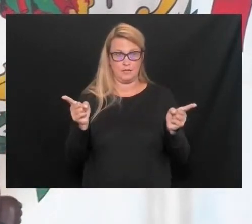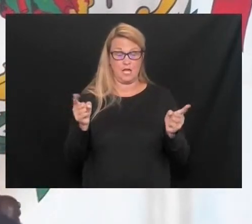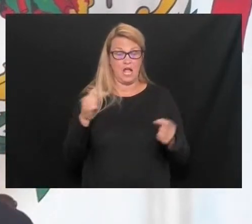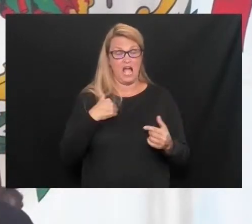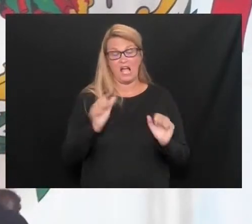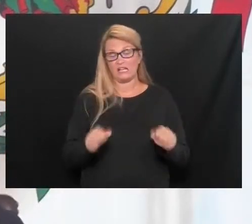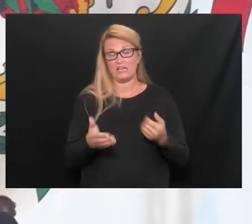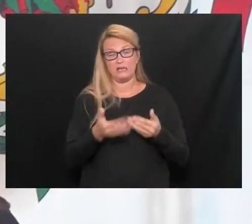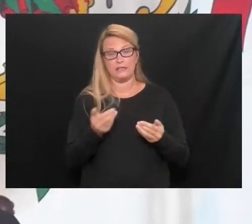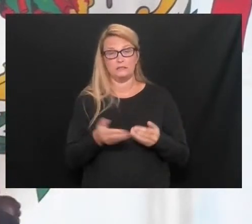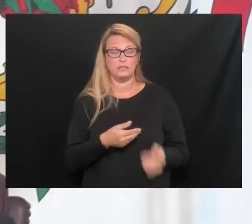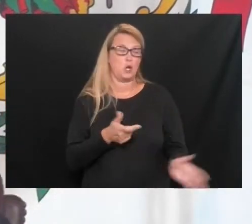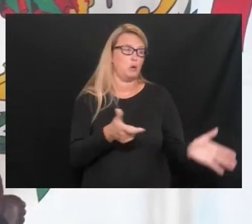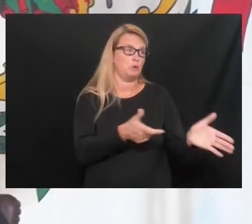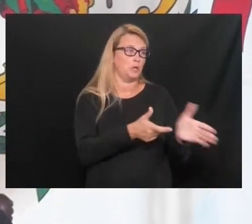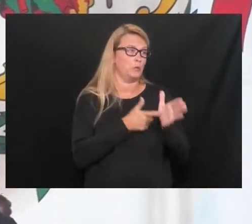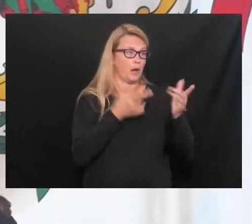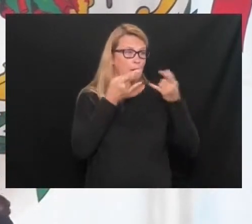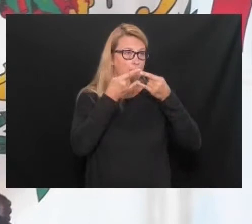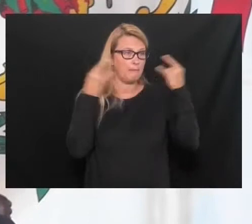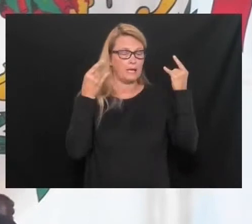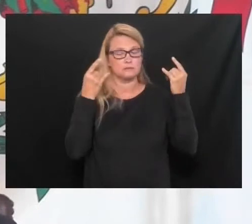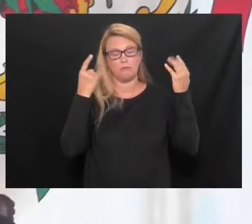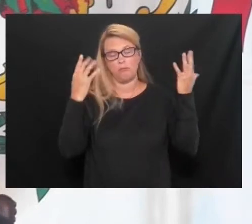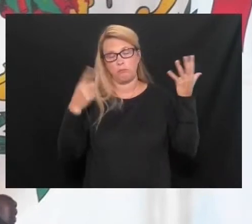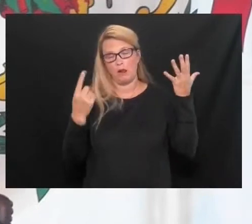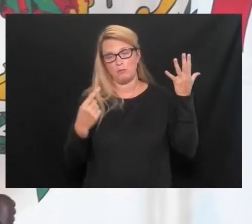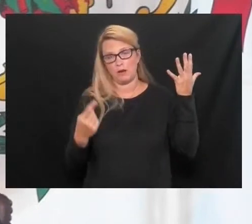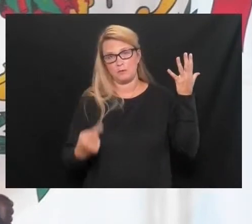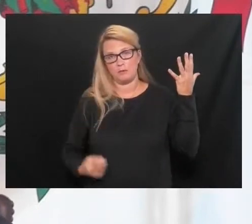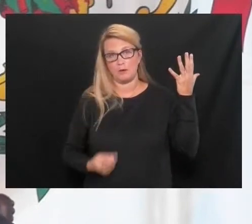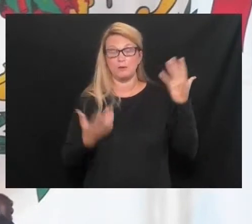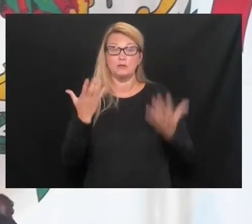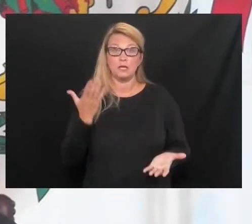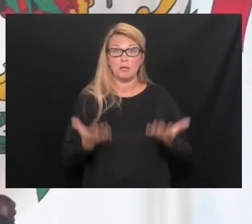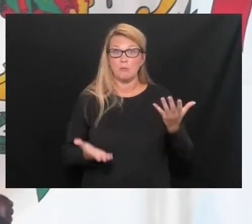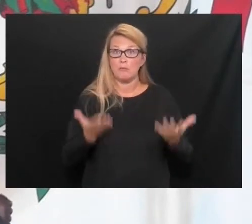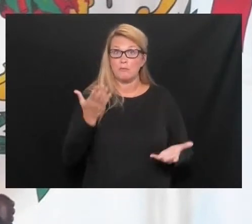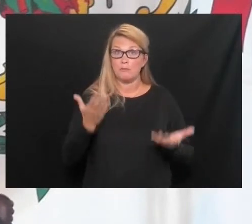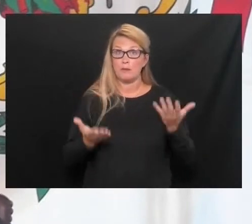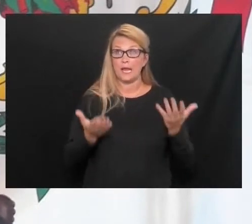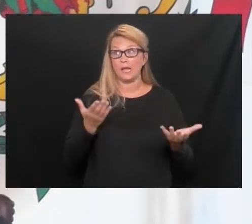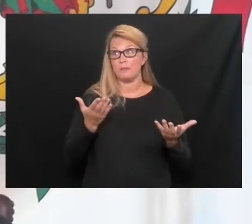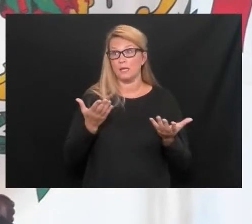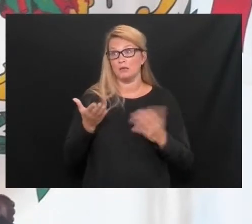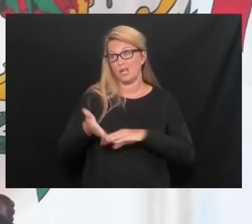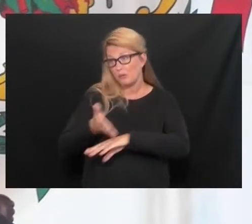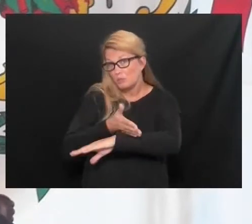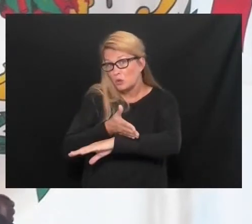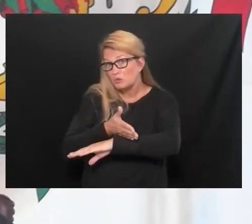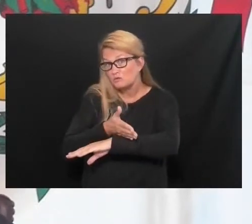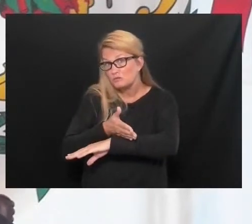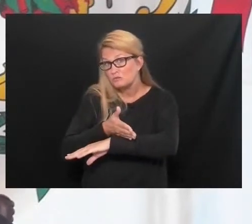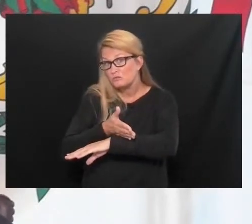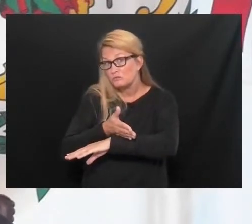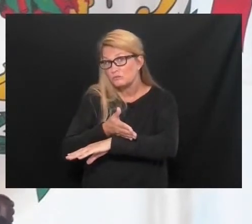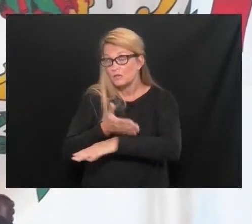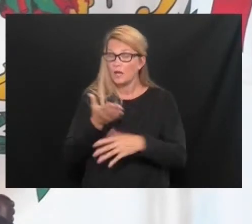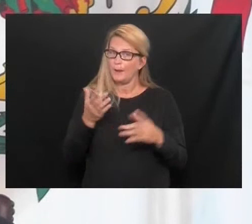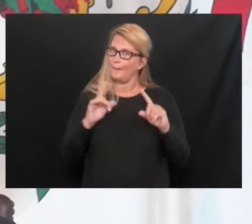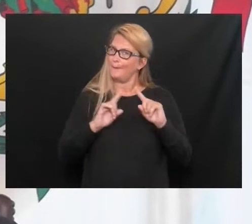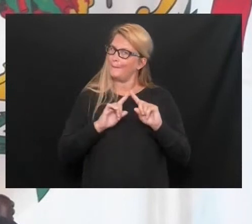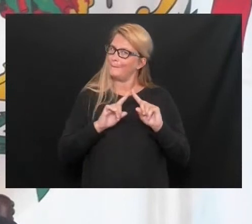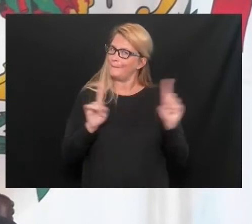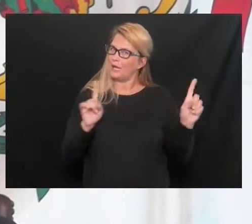go right straight to mask and everything else right now. And it may make things better, but really